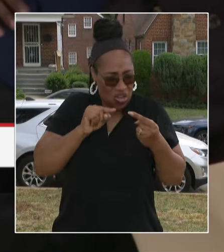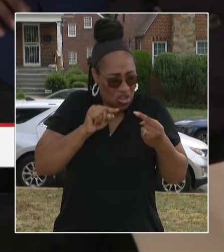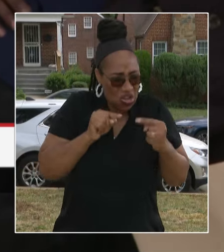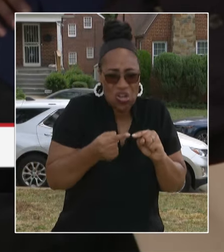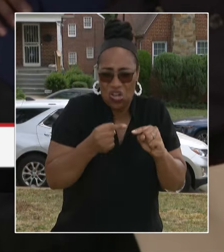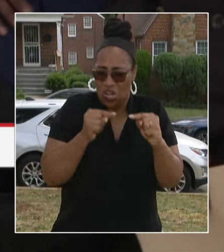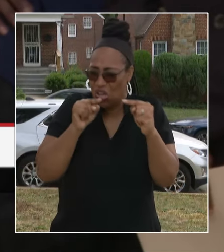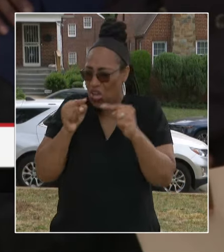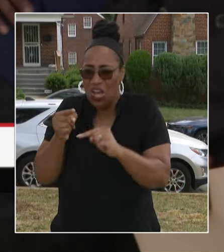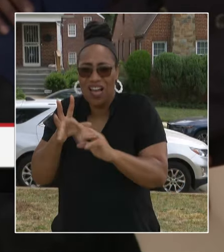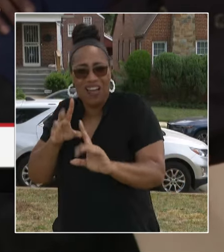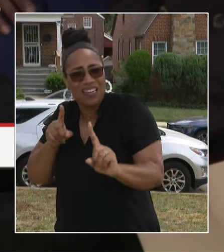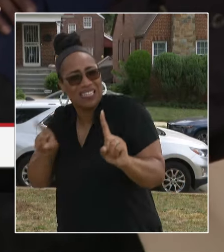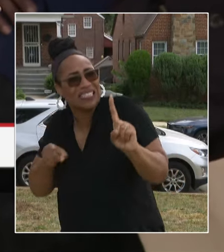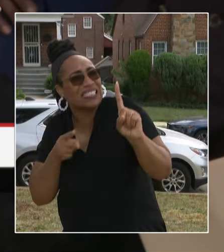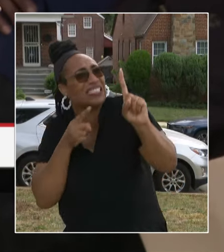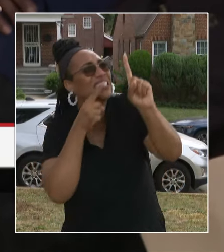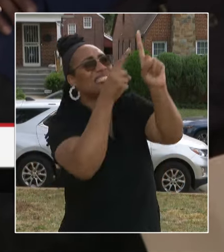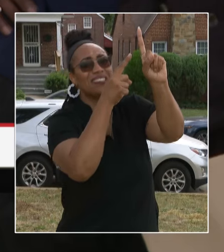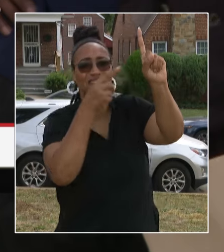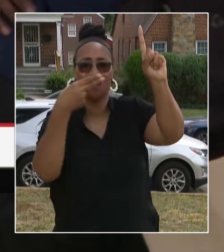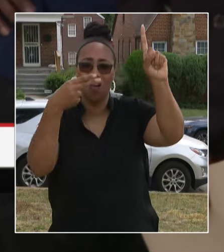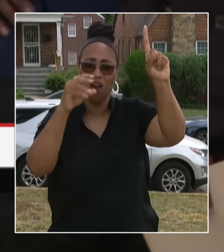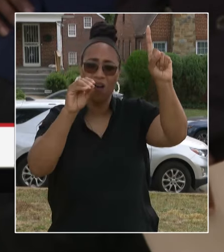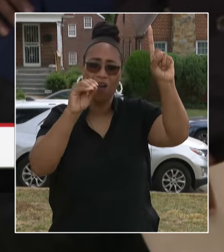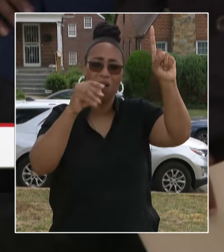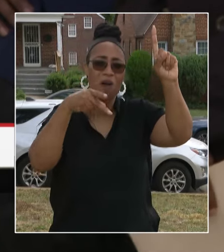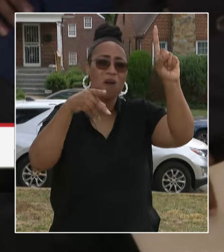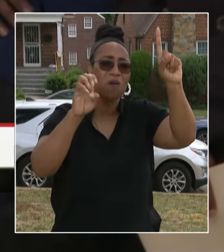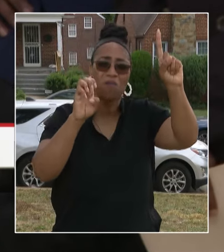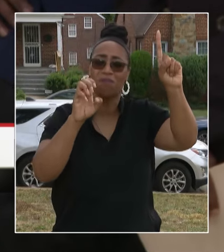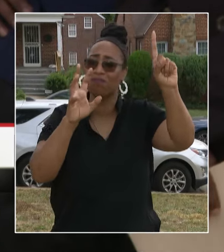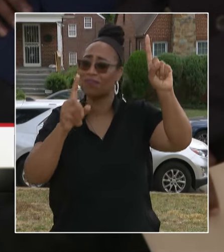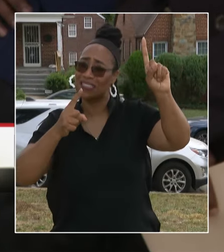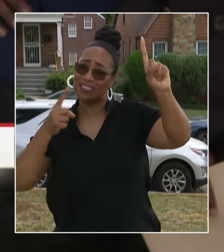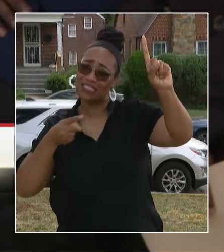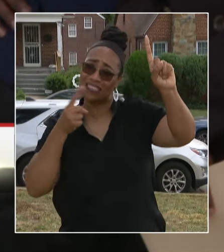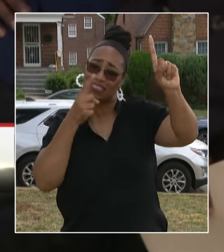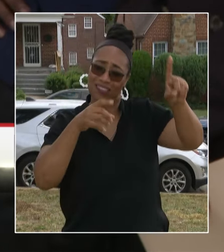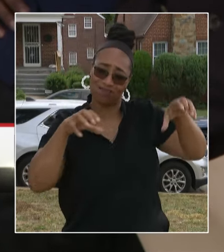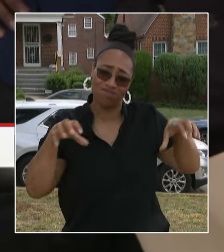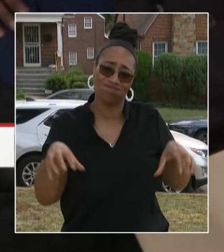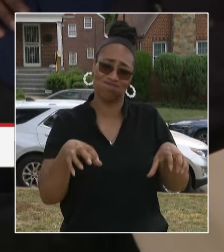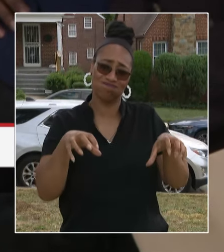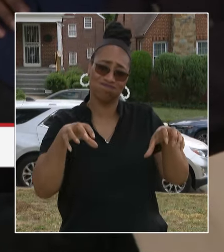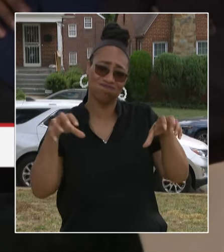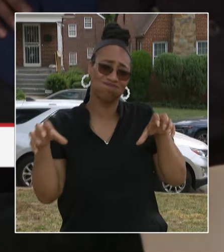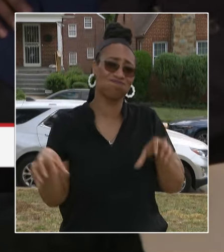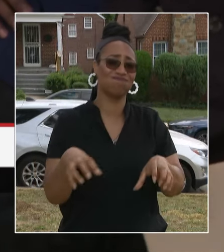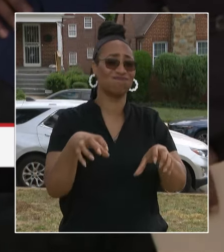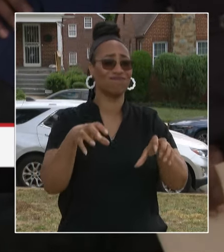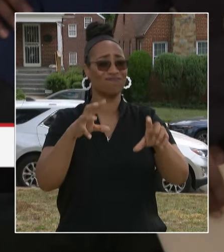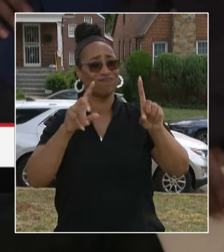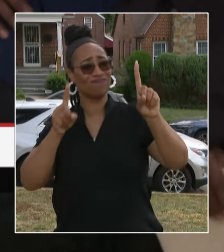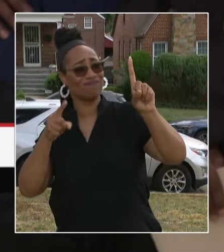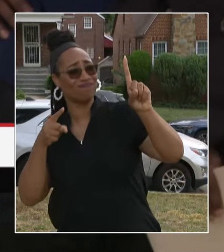be tied together, victorious. Not because we will never again know defeat, but because we will never again sow